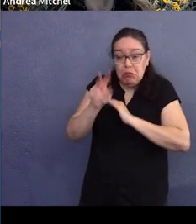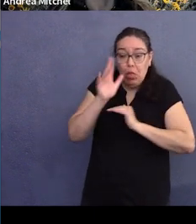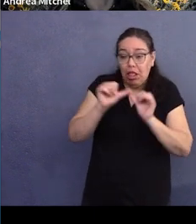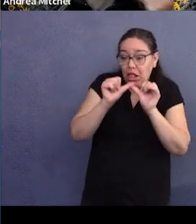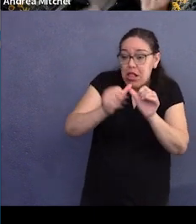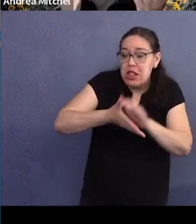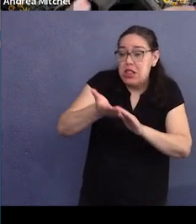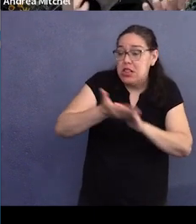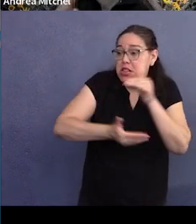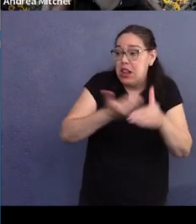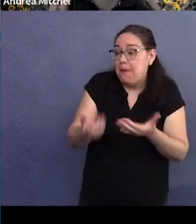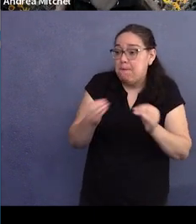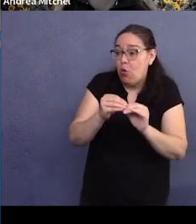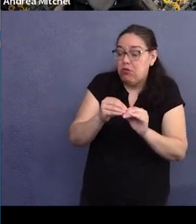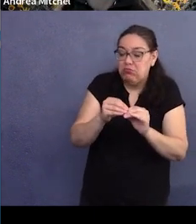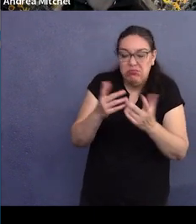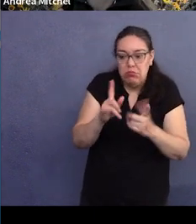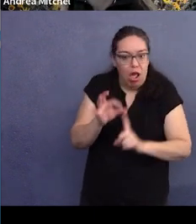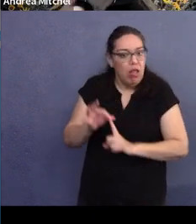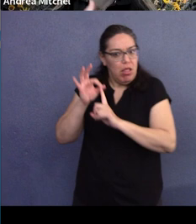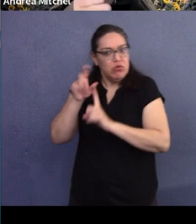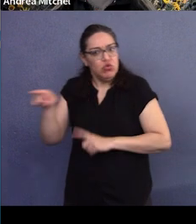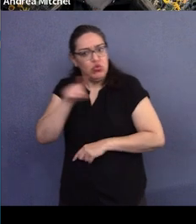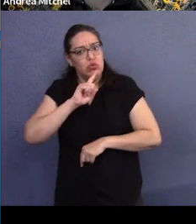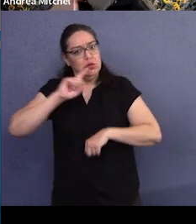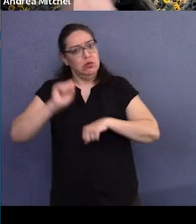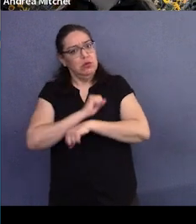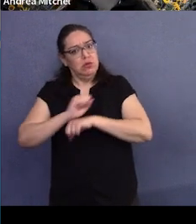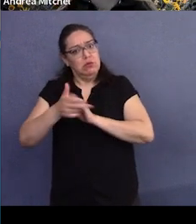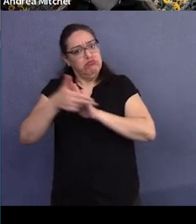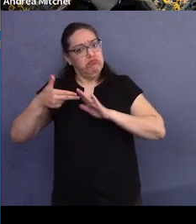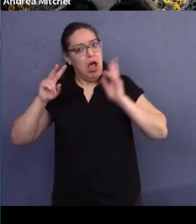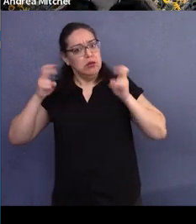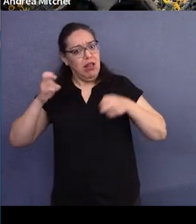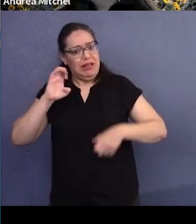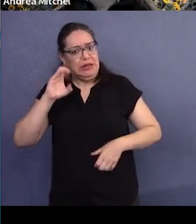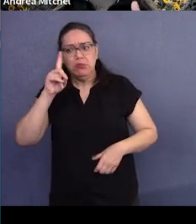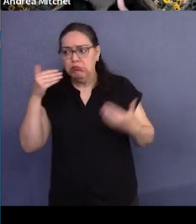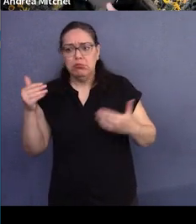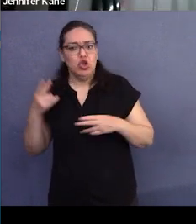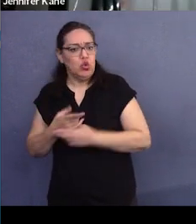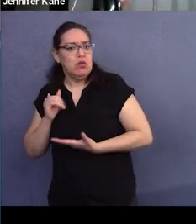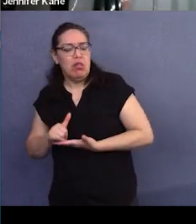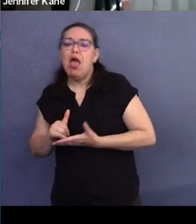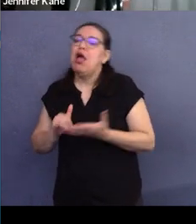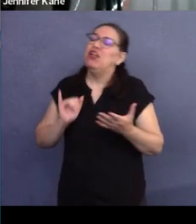are entitled, unless you are called an executive director. If your title's an executive director, use it. I would say that if it's a project